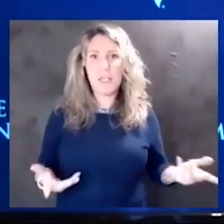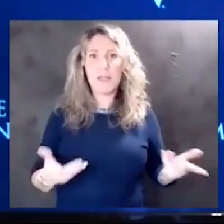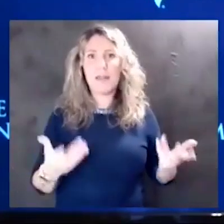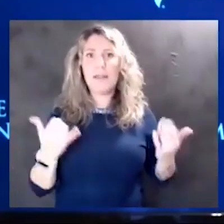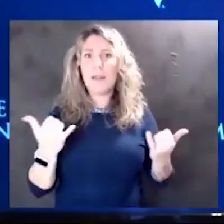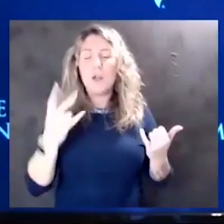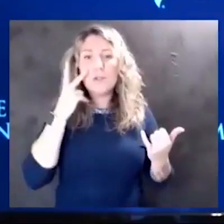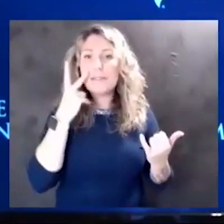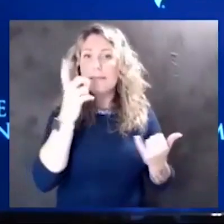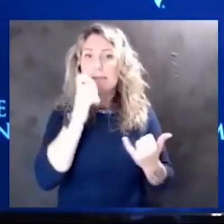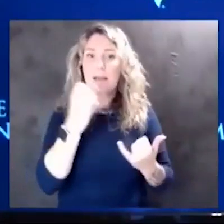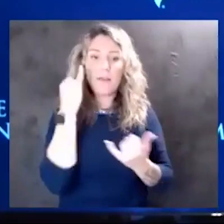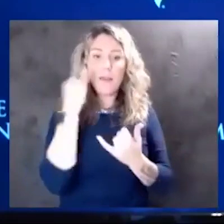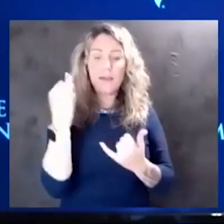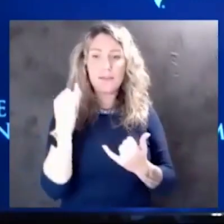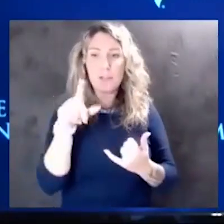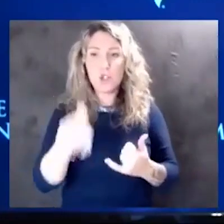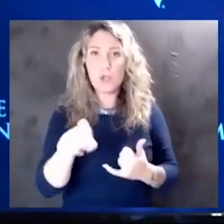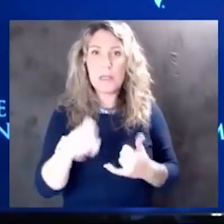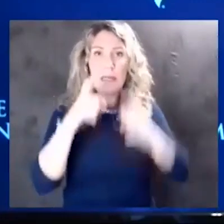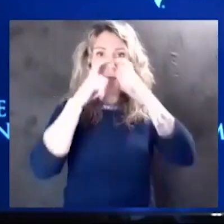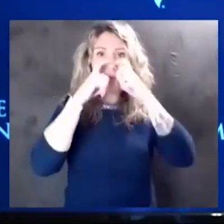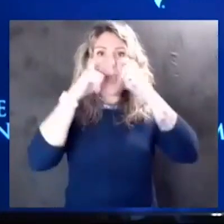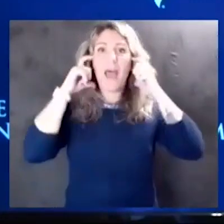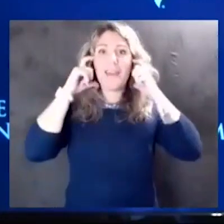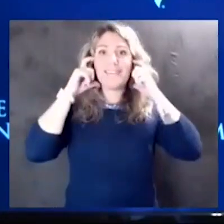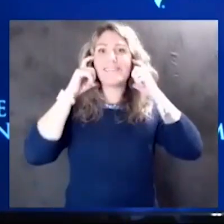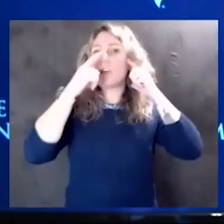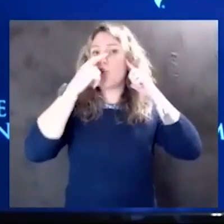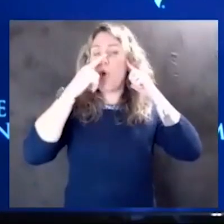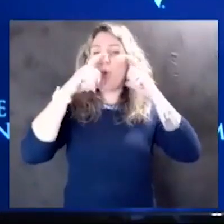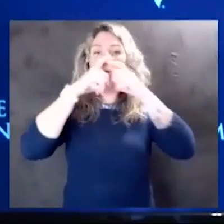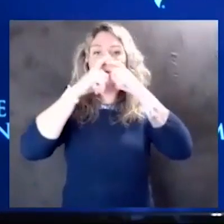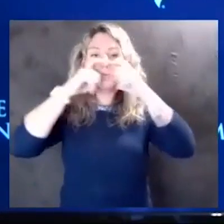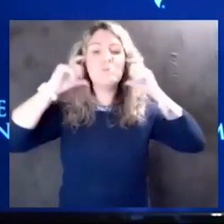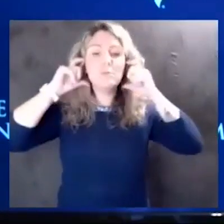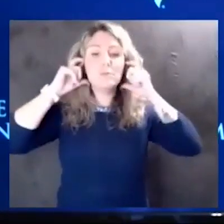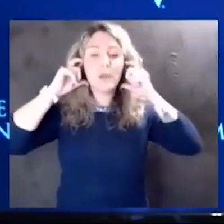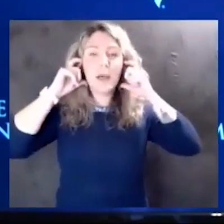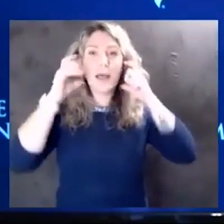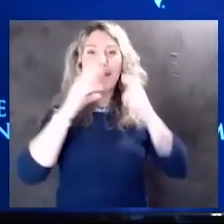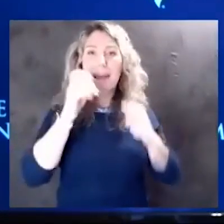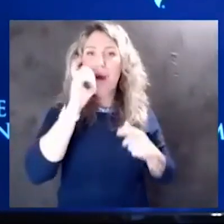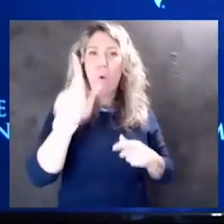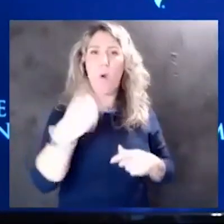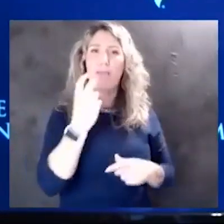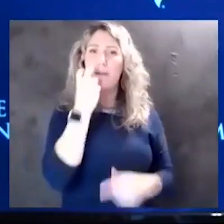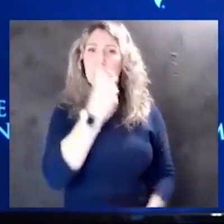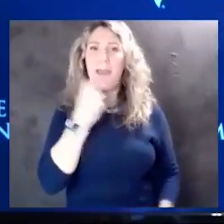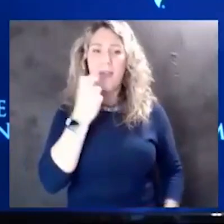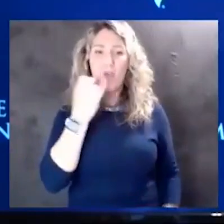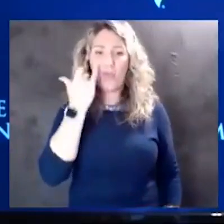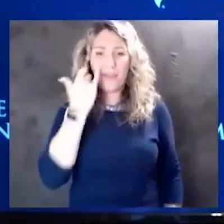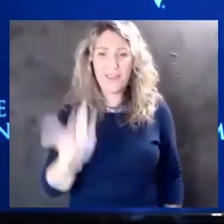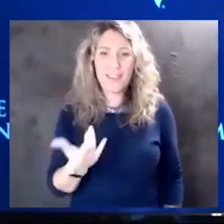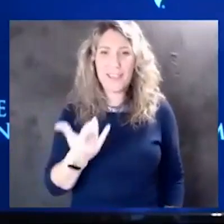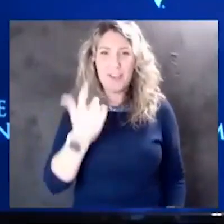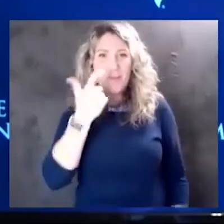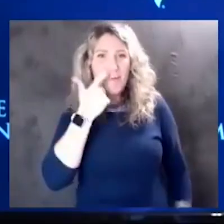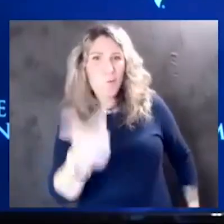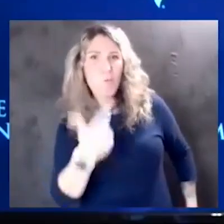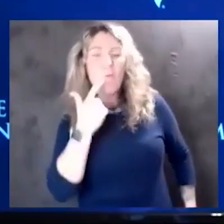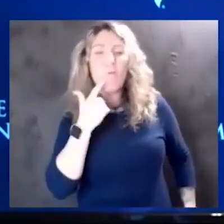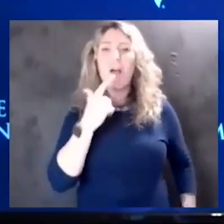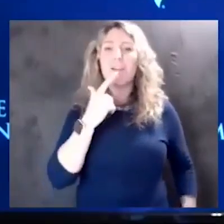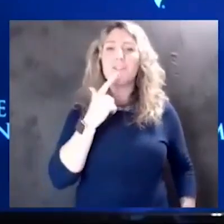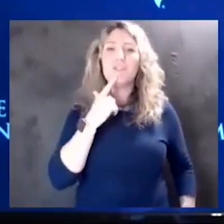idea. You got to put the mask over your nose, not just over your mouth. And you watch the coaches sometimes on the NFL sidelines